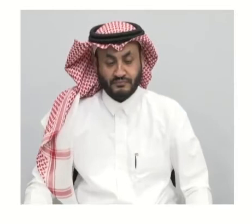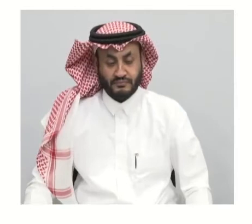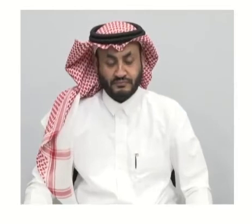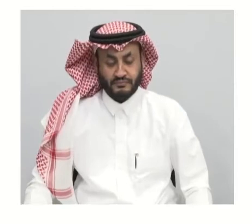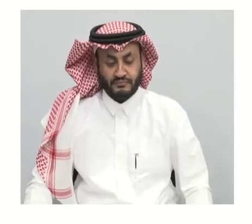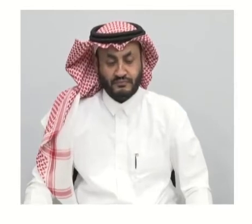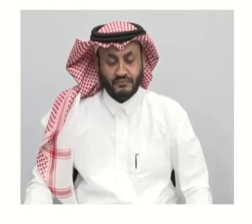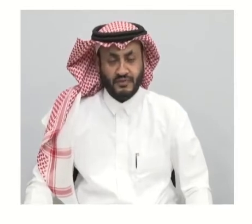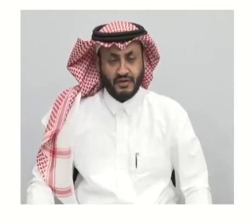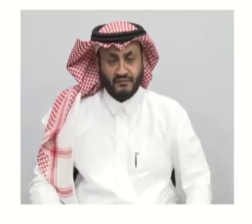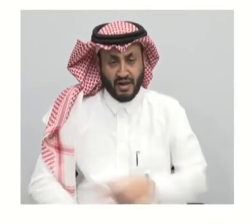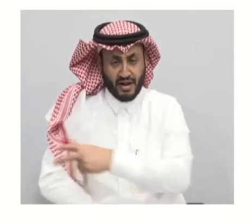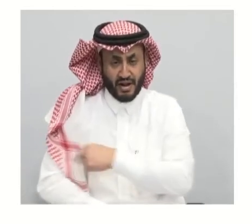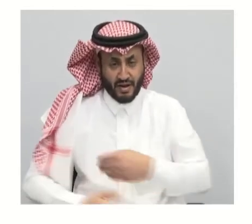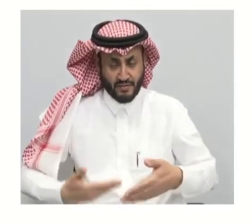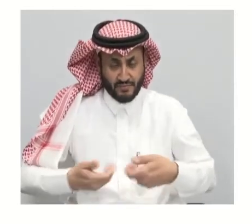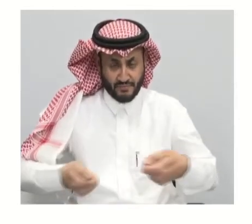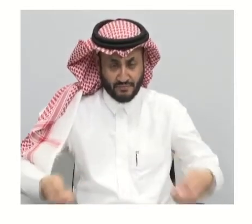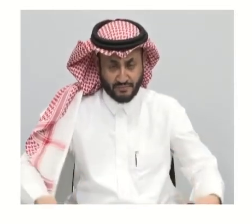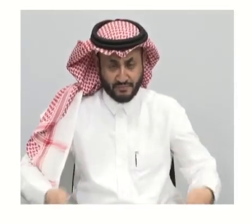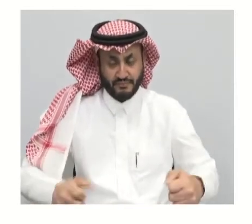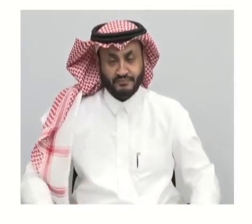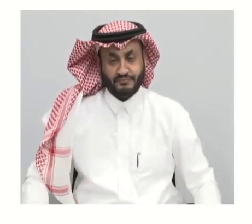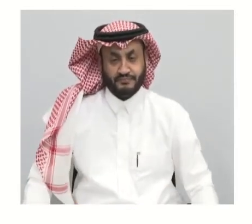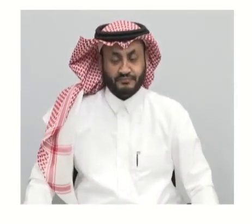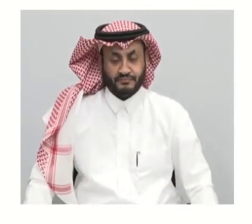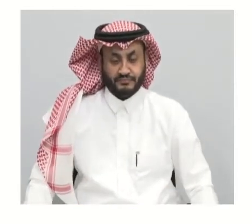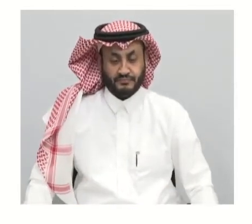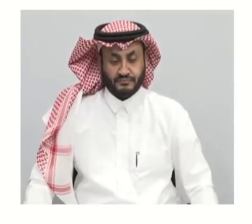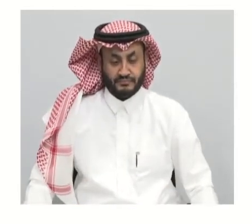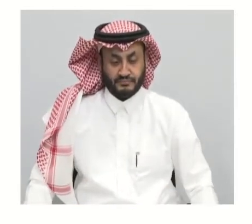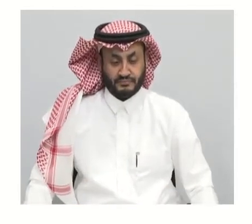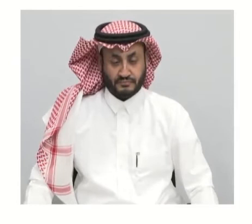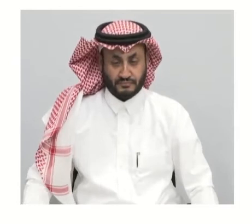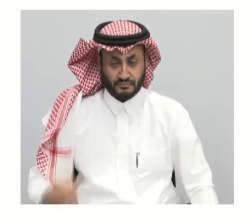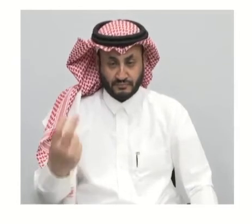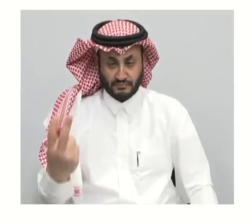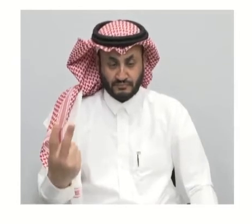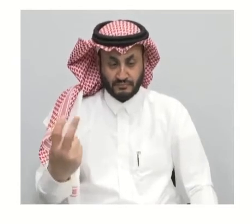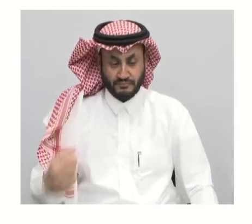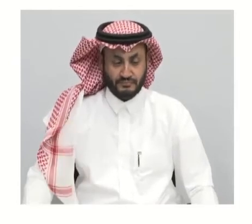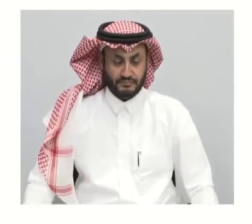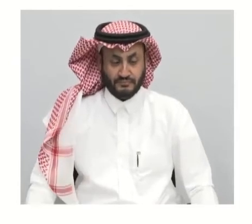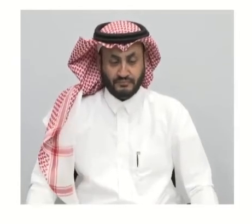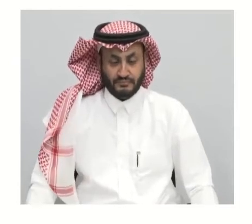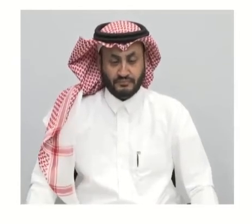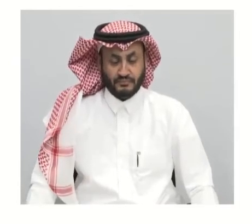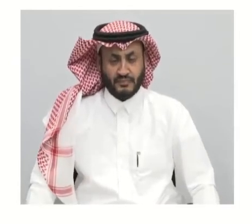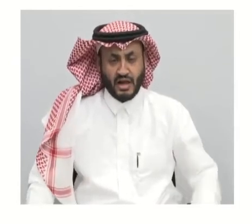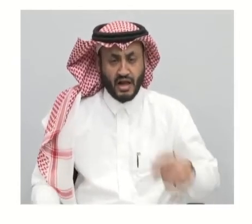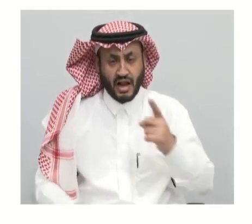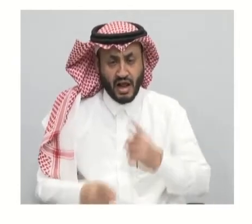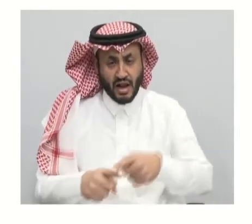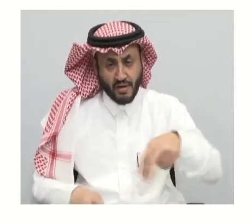front of the waiter who is carrying the tray. Two, the second conversation, the man who